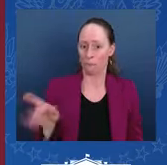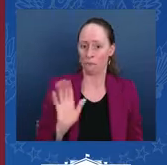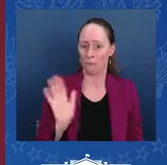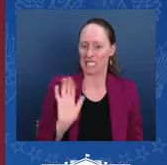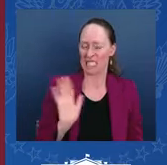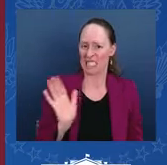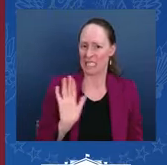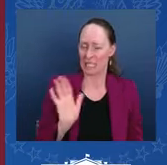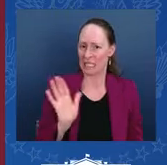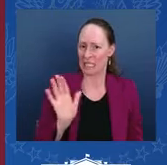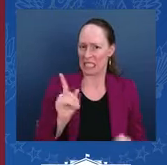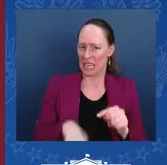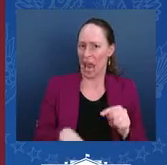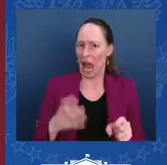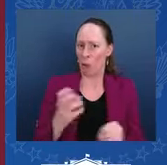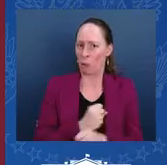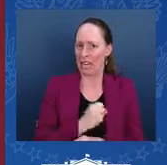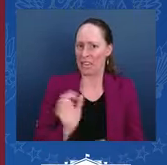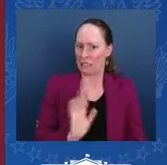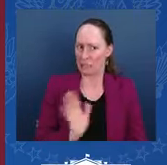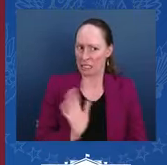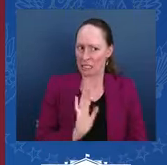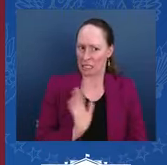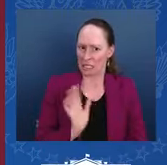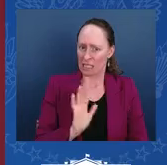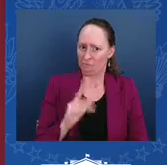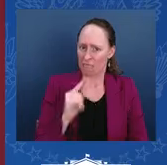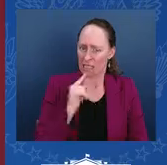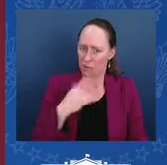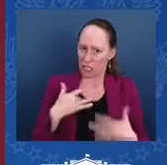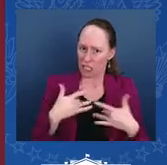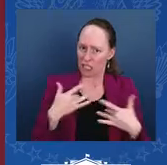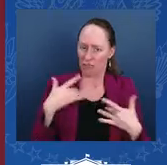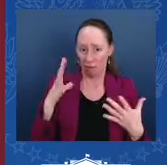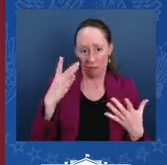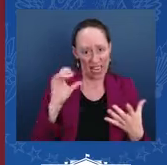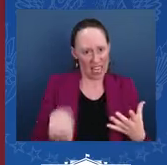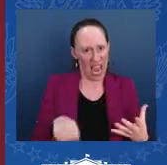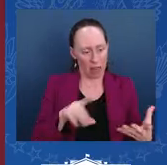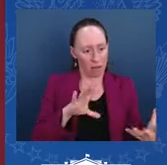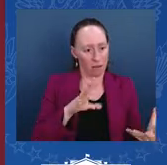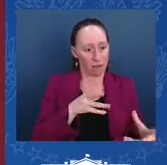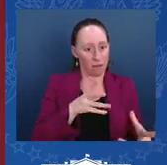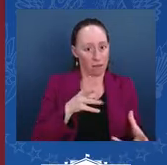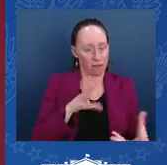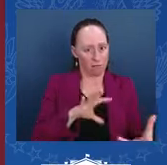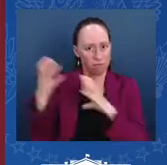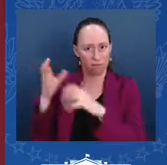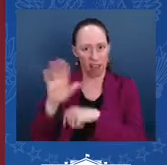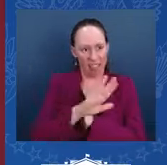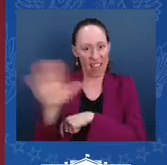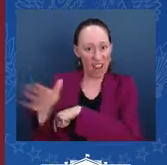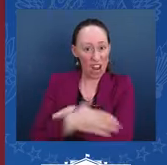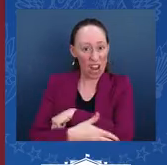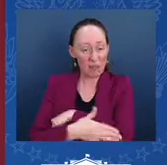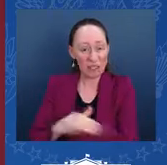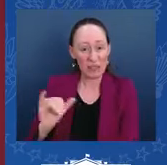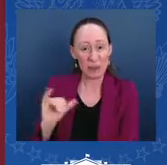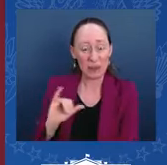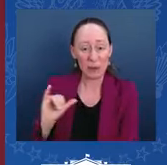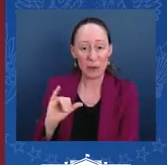My democracy is at stake. If America walks away, who leads the world?